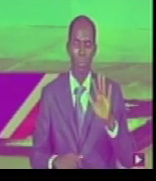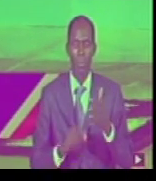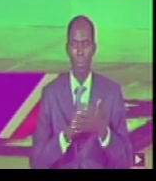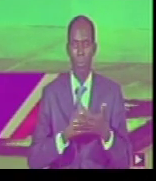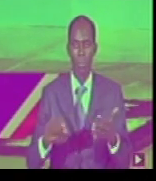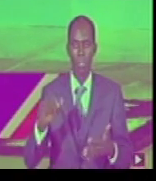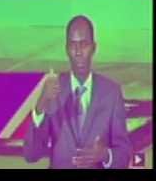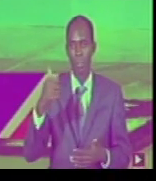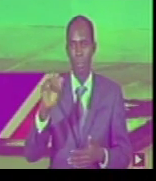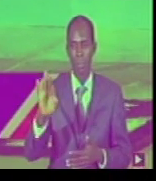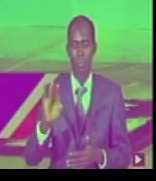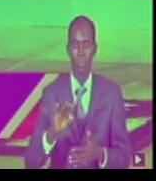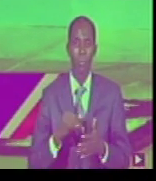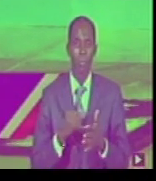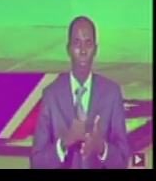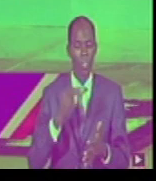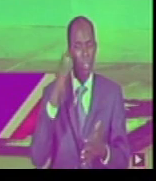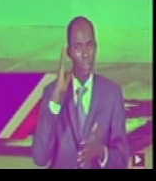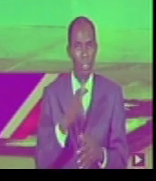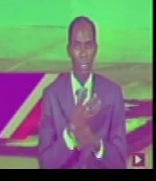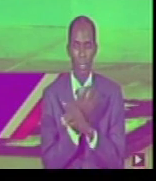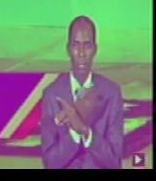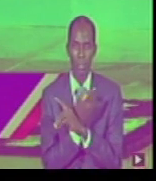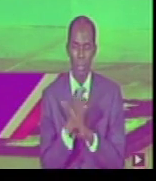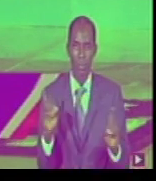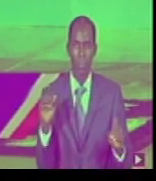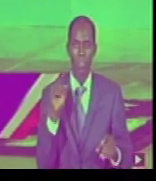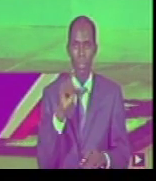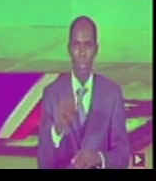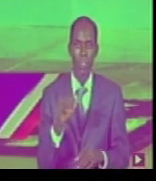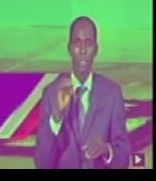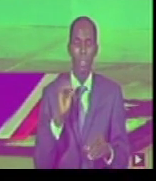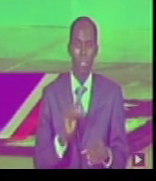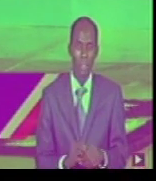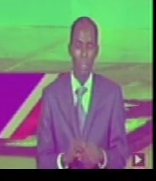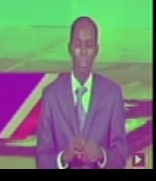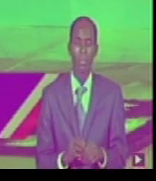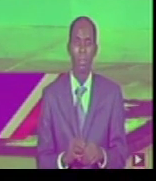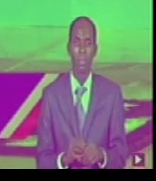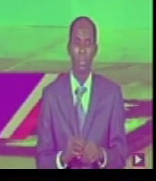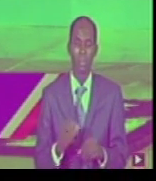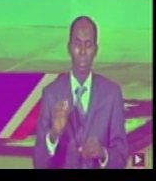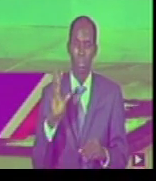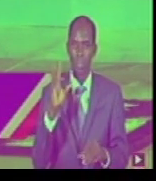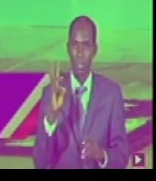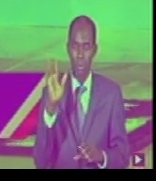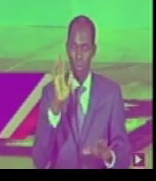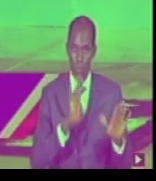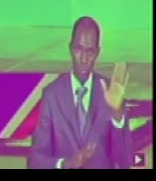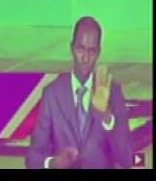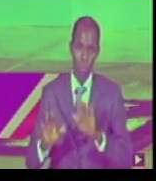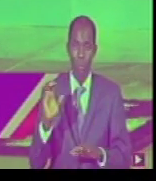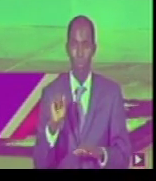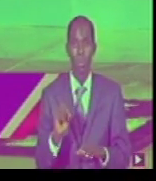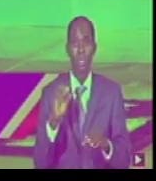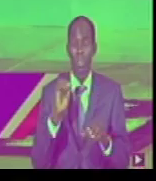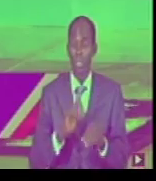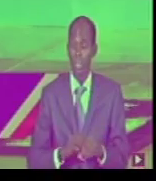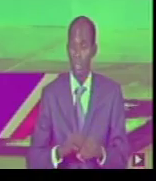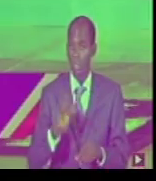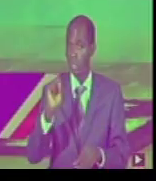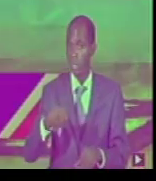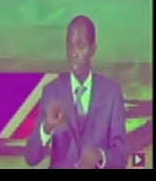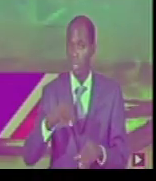19. He shall deliver thee in 6 troubles. Yea, in